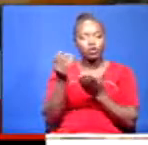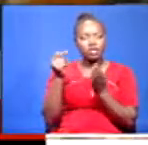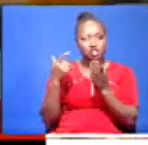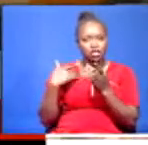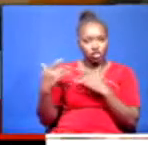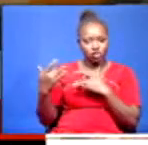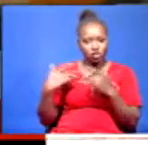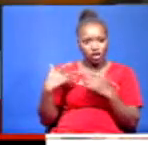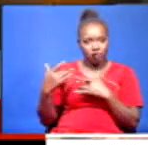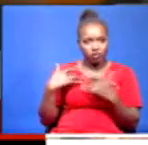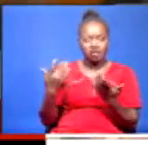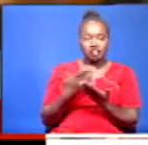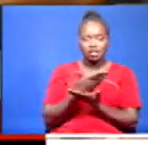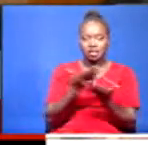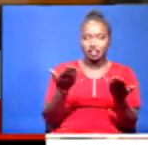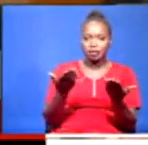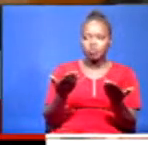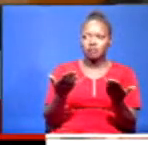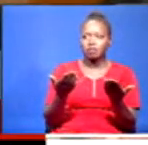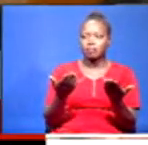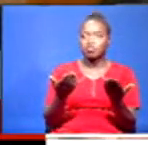residents.